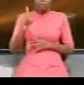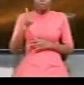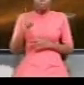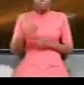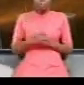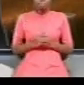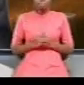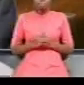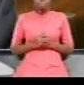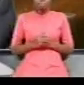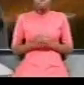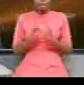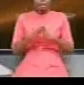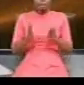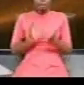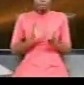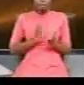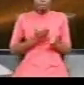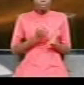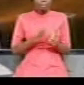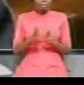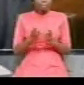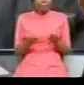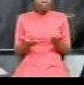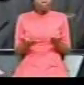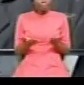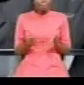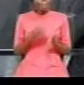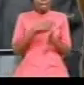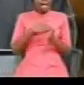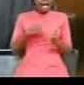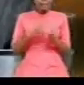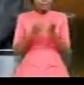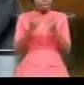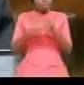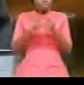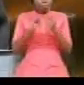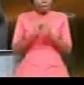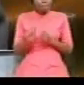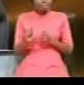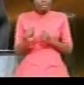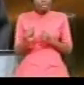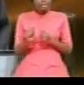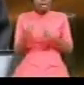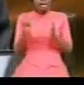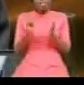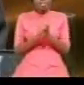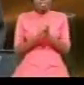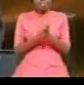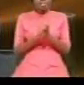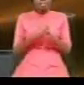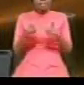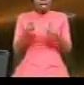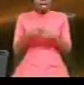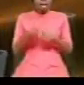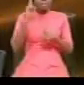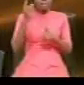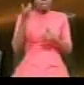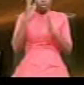11 verse 1, let's open our Bible. And it came to pass that as he